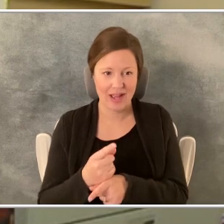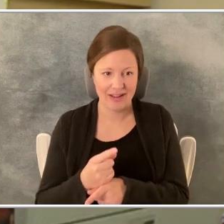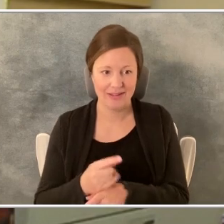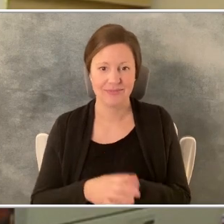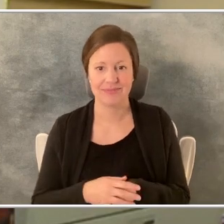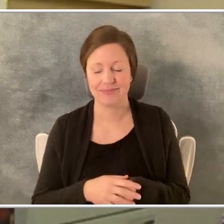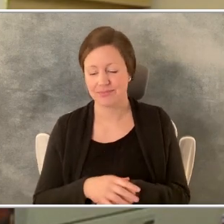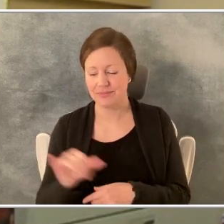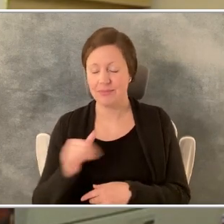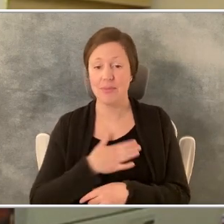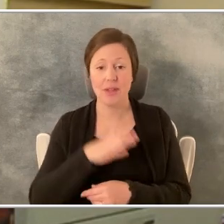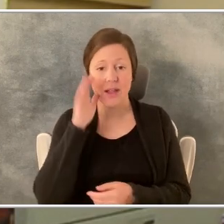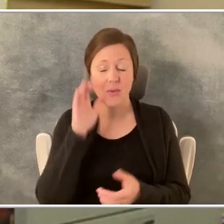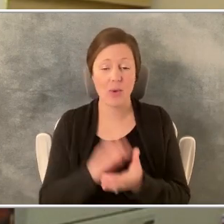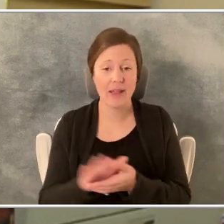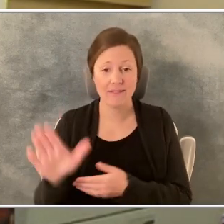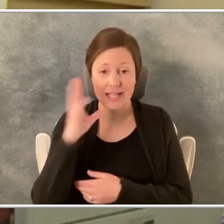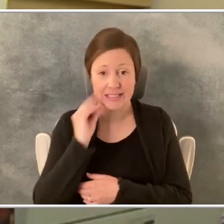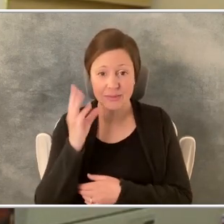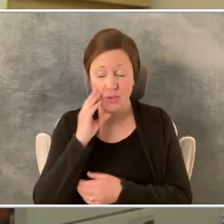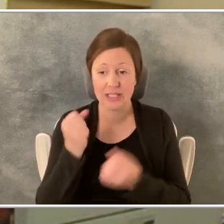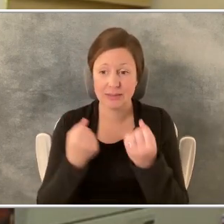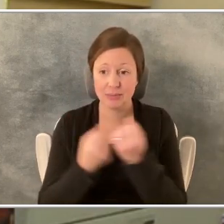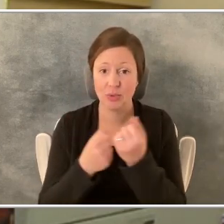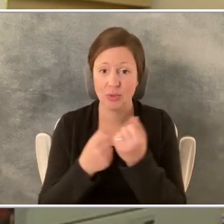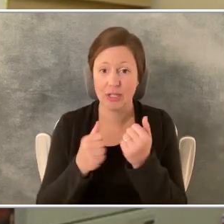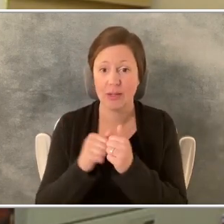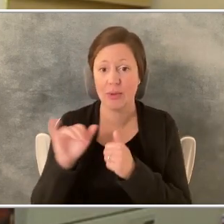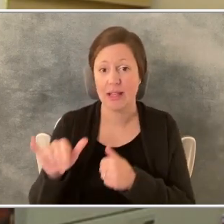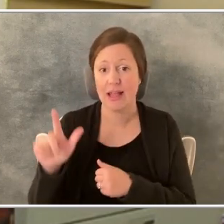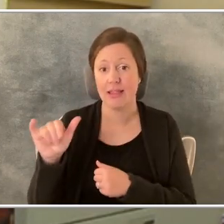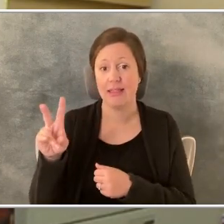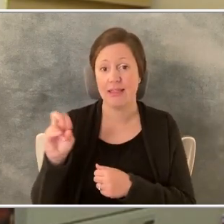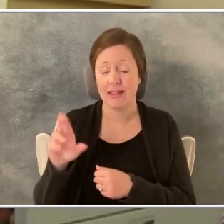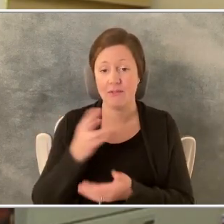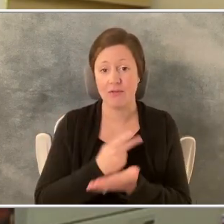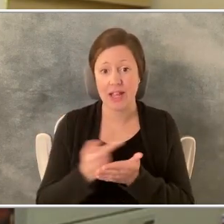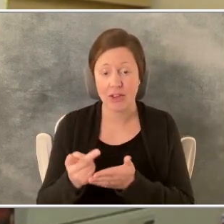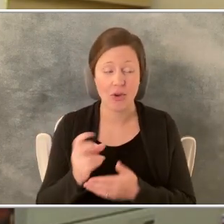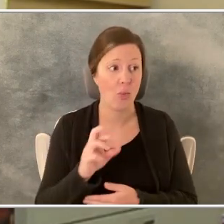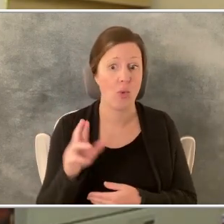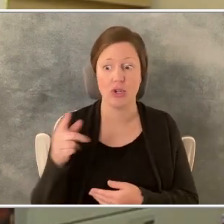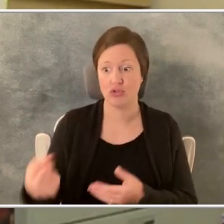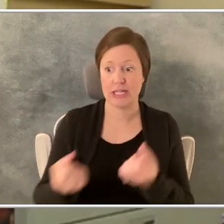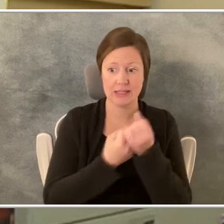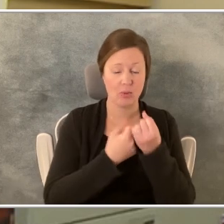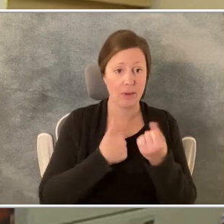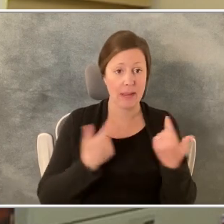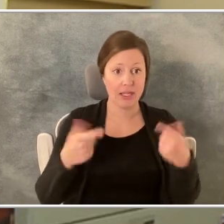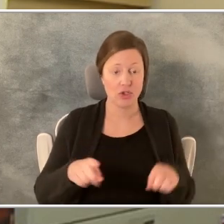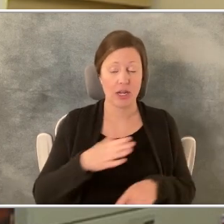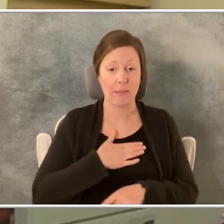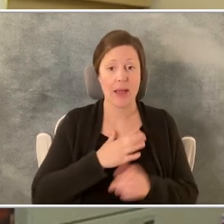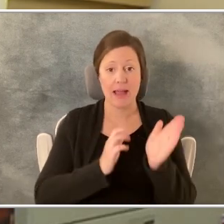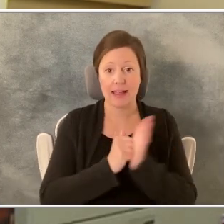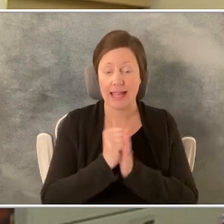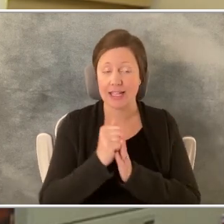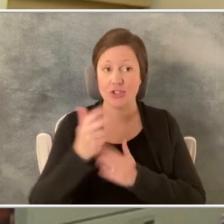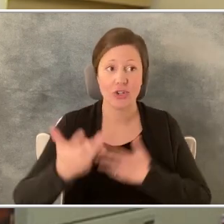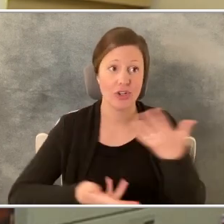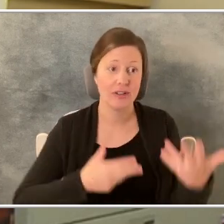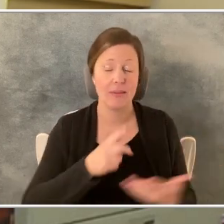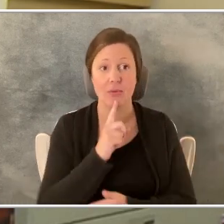wife went through, supporting her through her liver failure, supporting myself through my cancer, with her doing that for